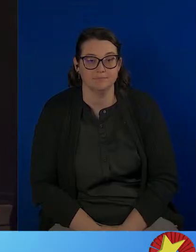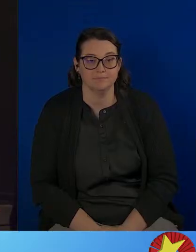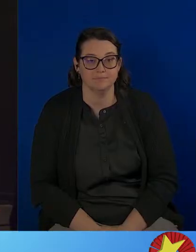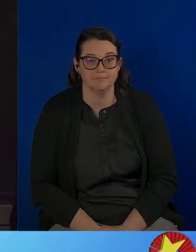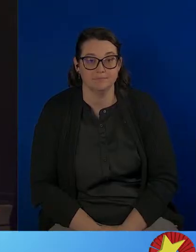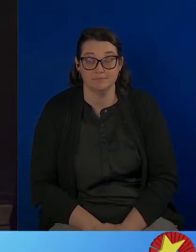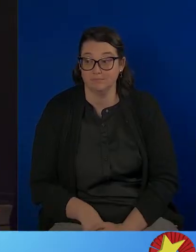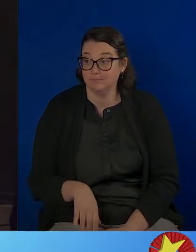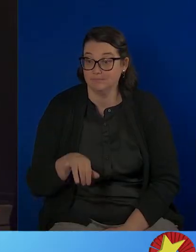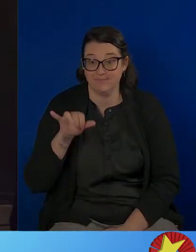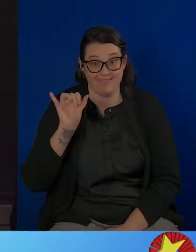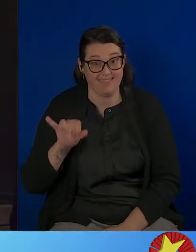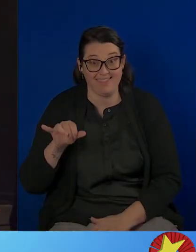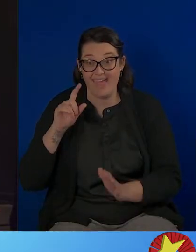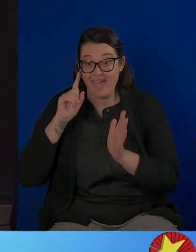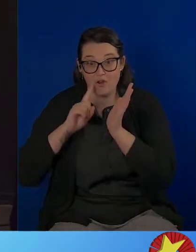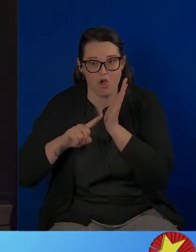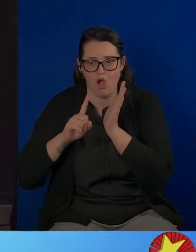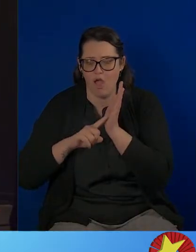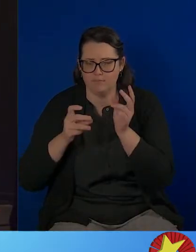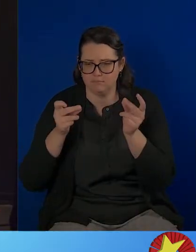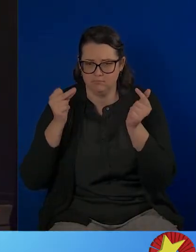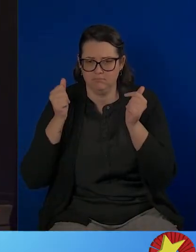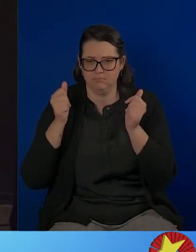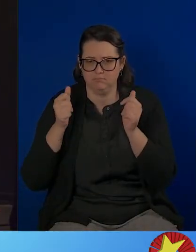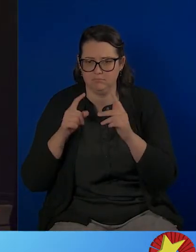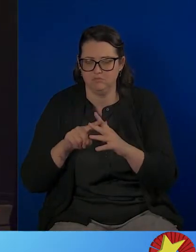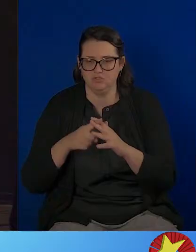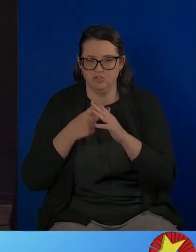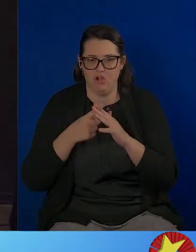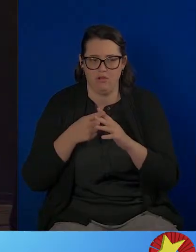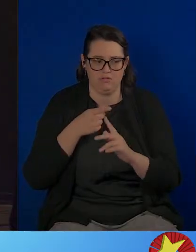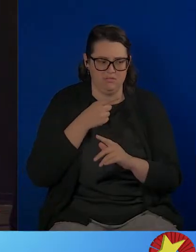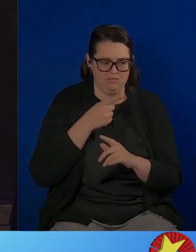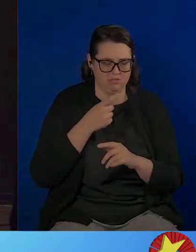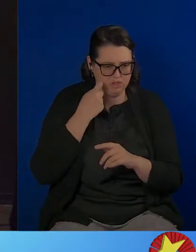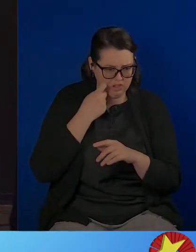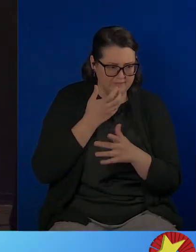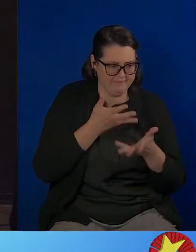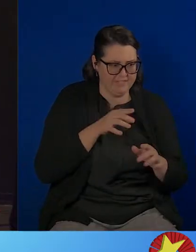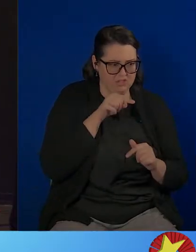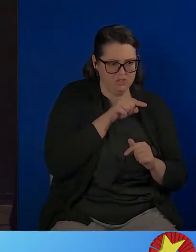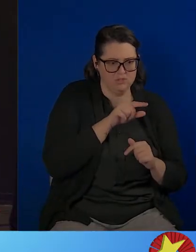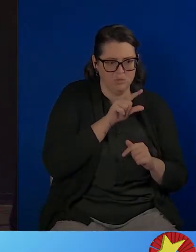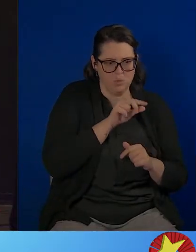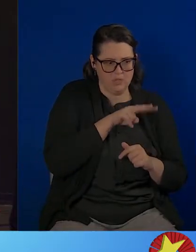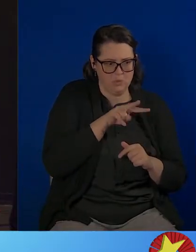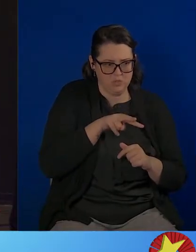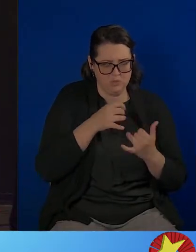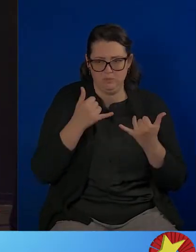Started immediately after the 2022 audit.